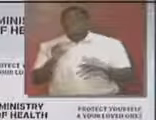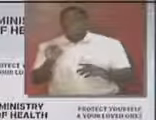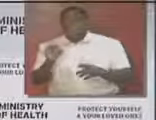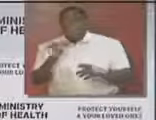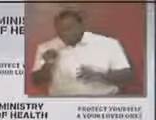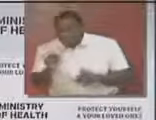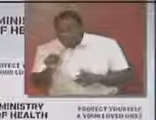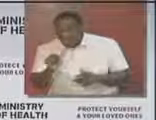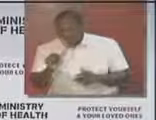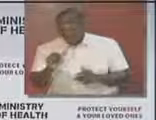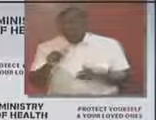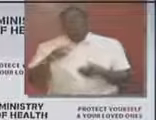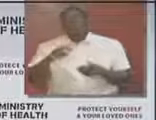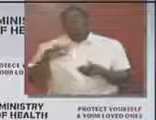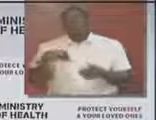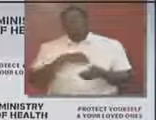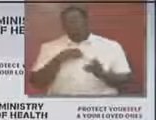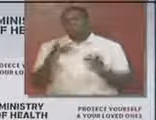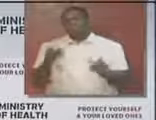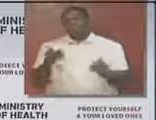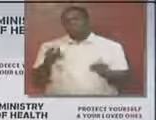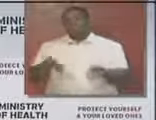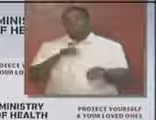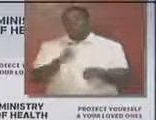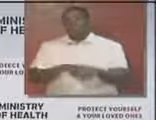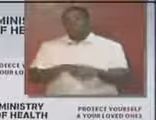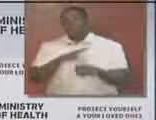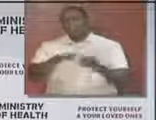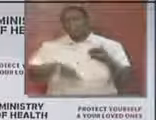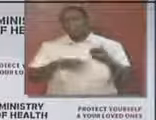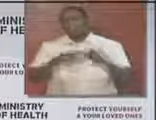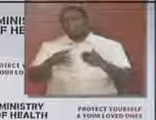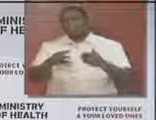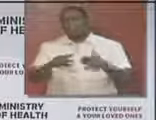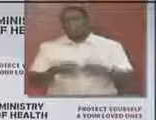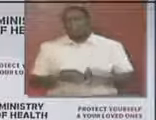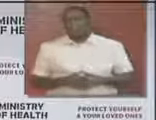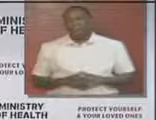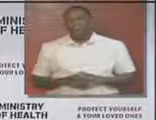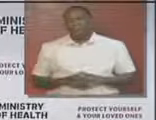Thank you, Dr. Hines. And now a follow-up question from AZP News.